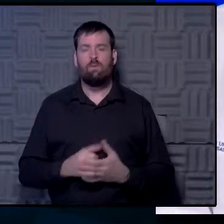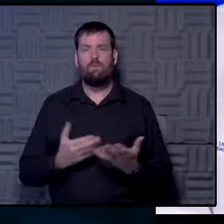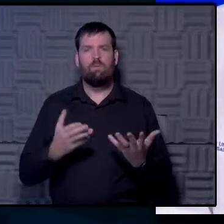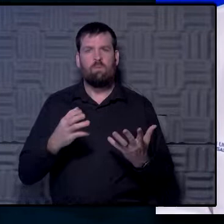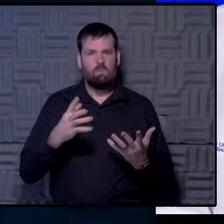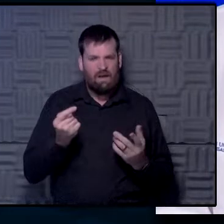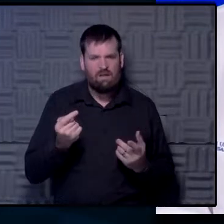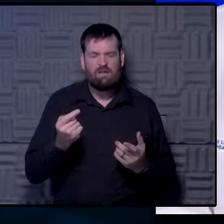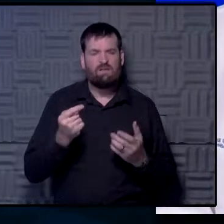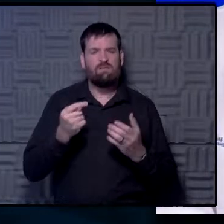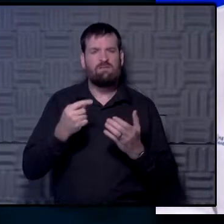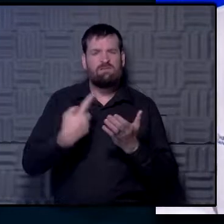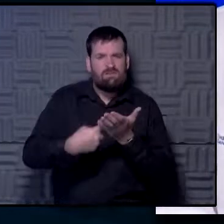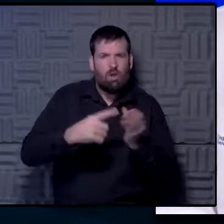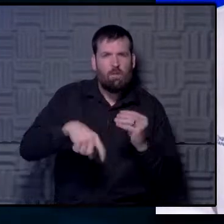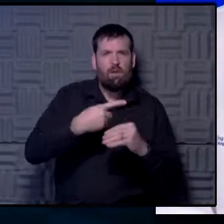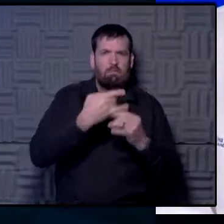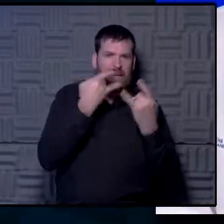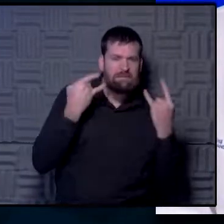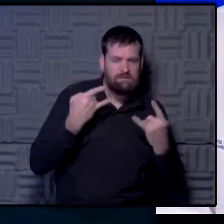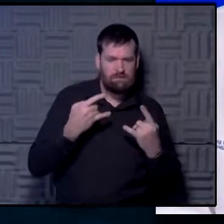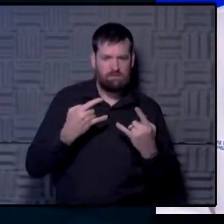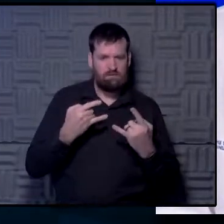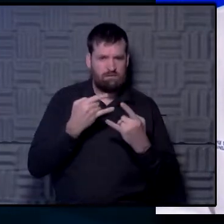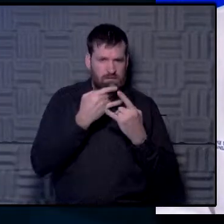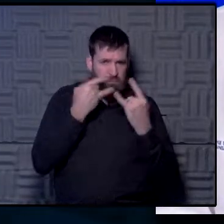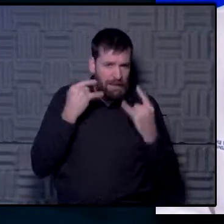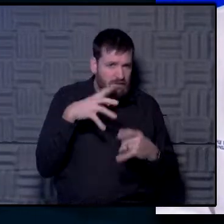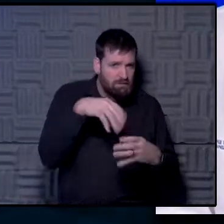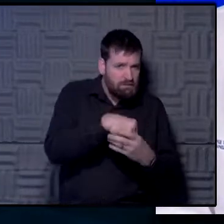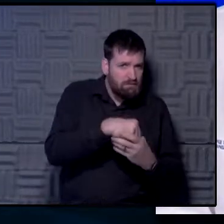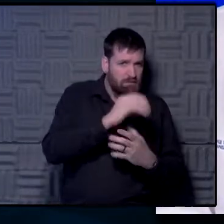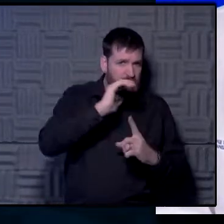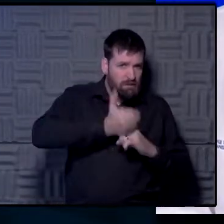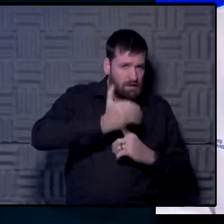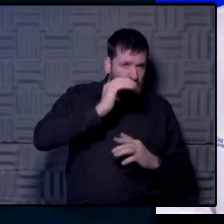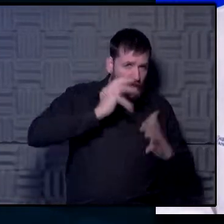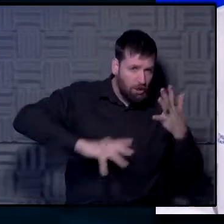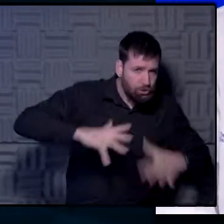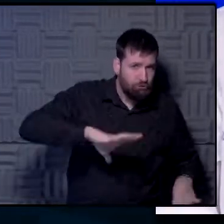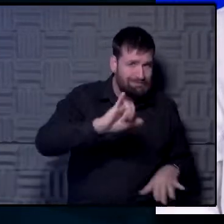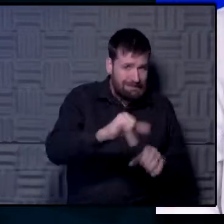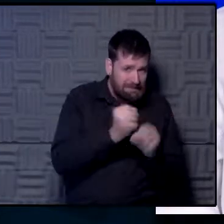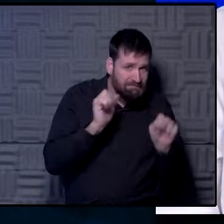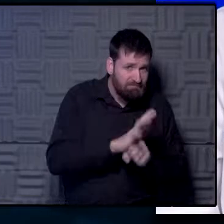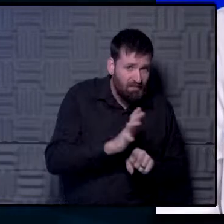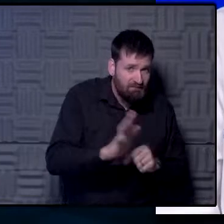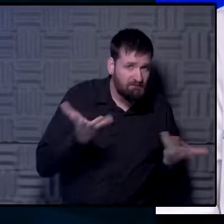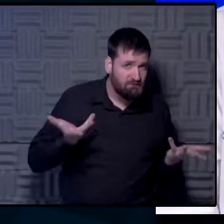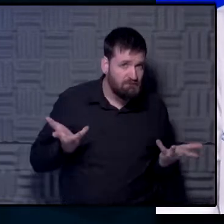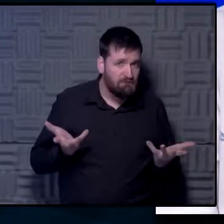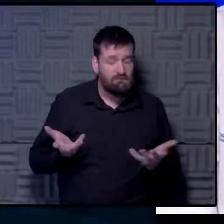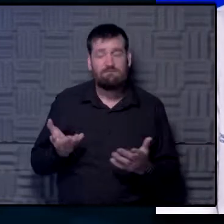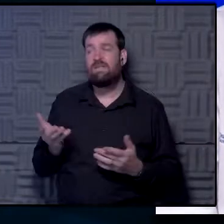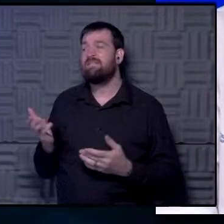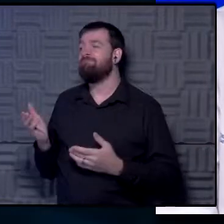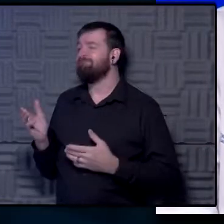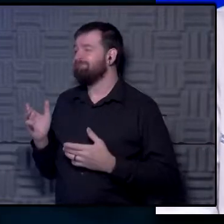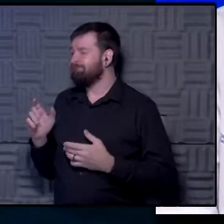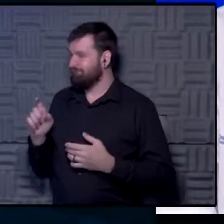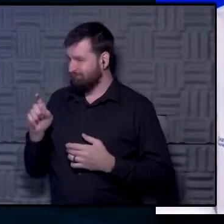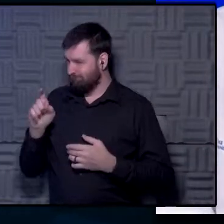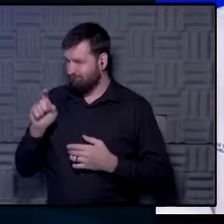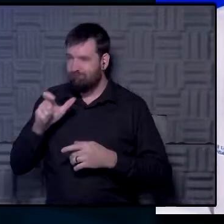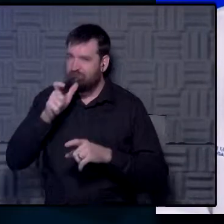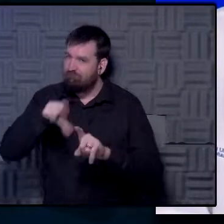Well, you're talking about masks, but will a mask that's part of a costume, will that keep us safe? I think we would say you're going to